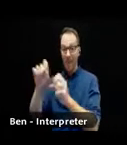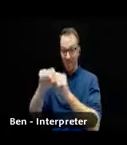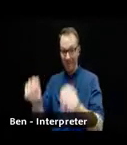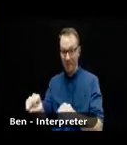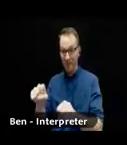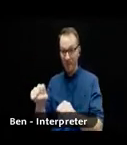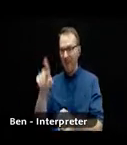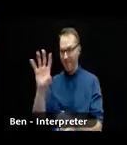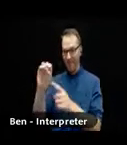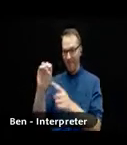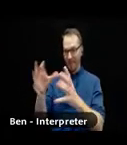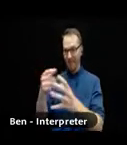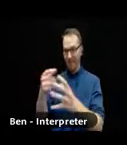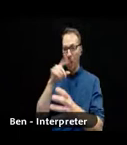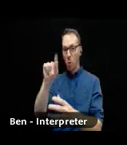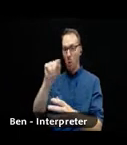made